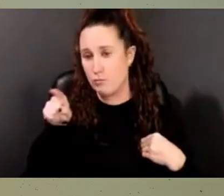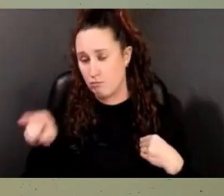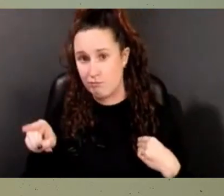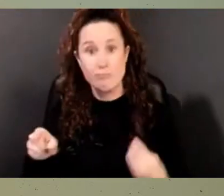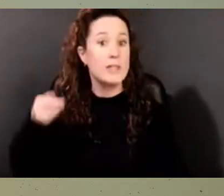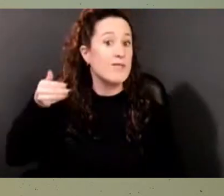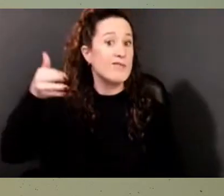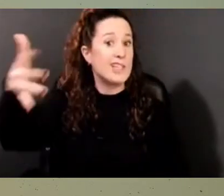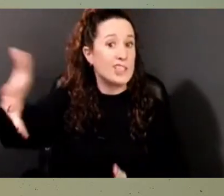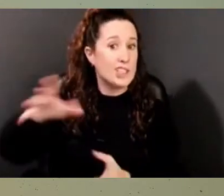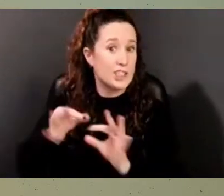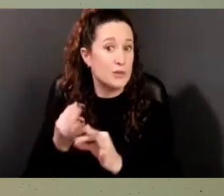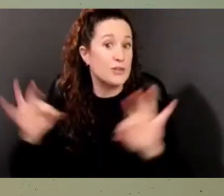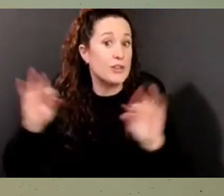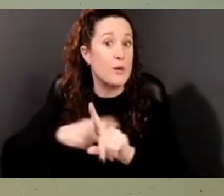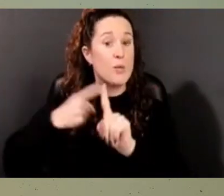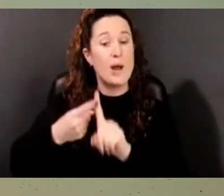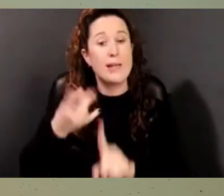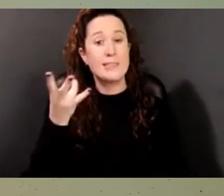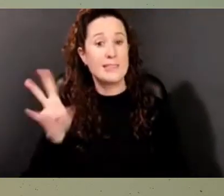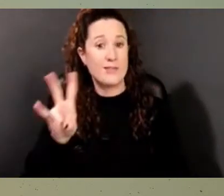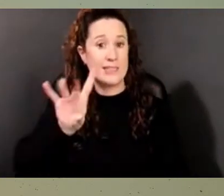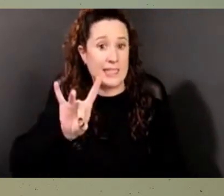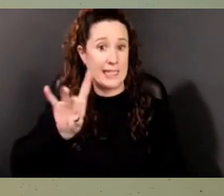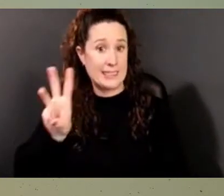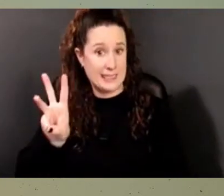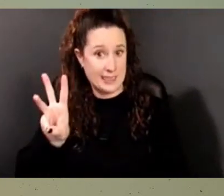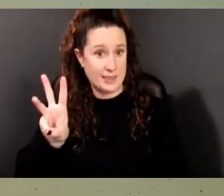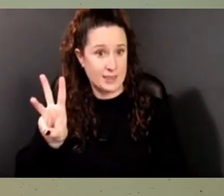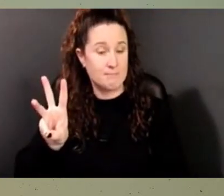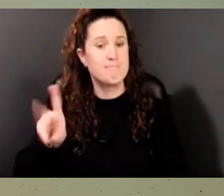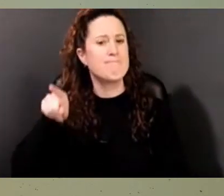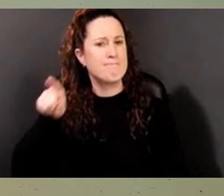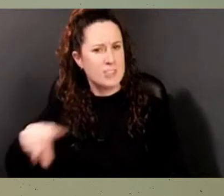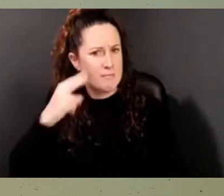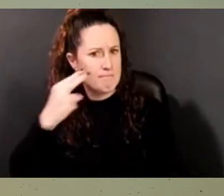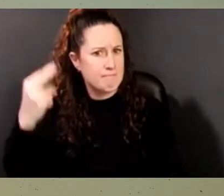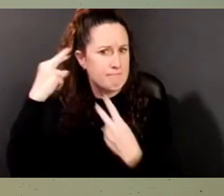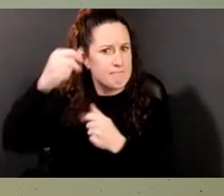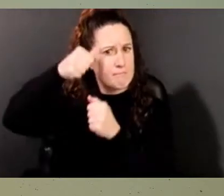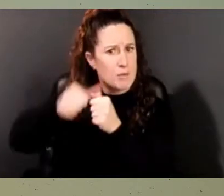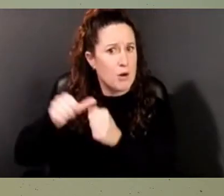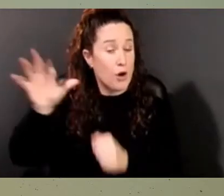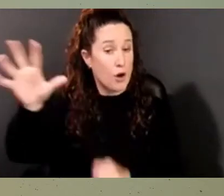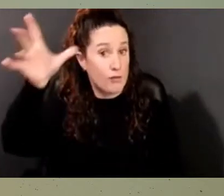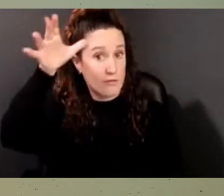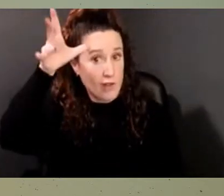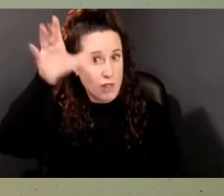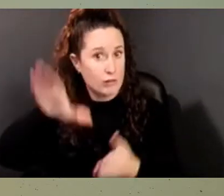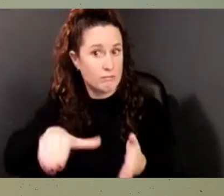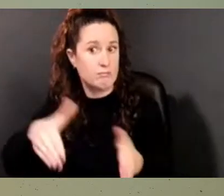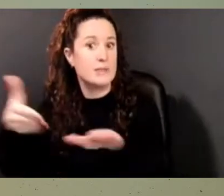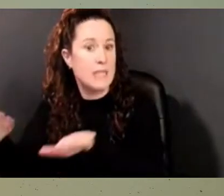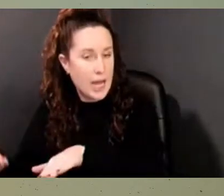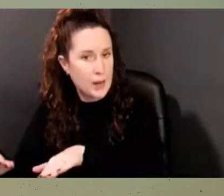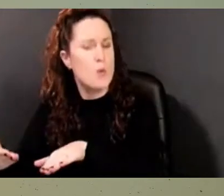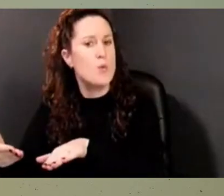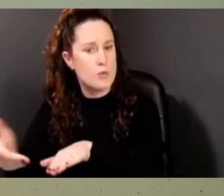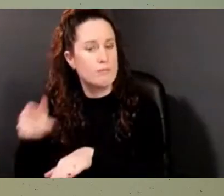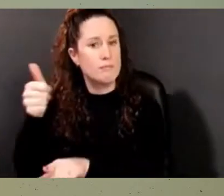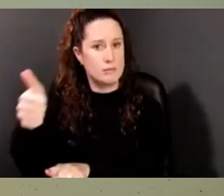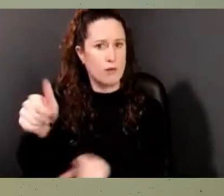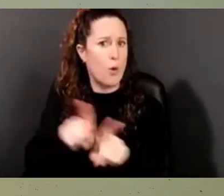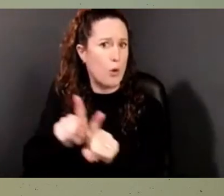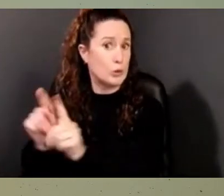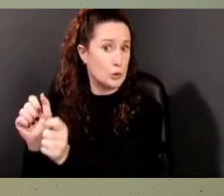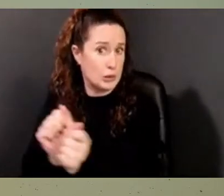in 1786. In her recollections about the death of her father Pompey, who was also enslaved,